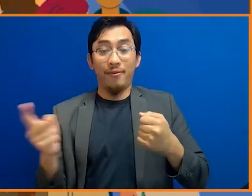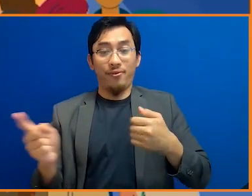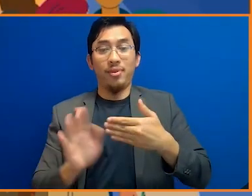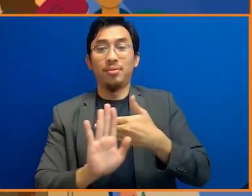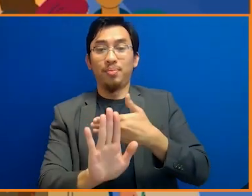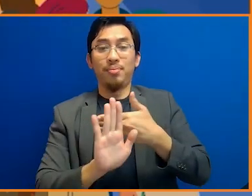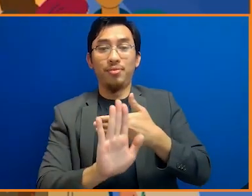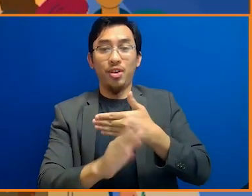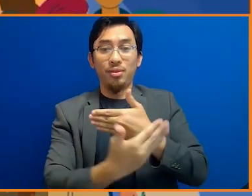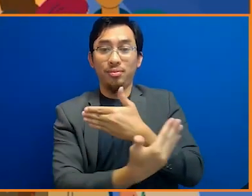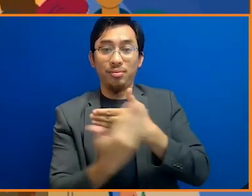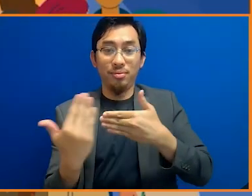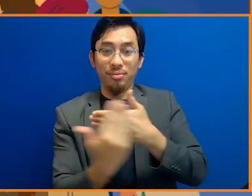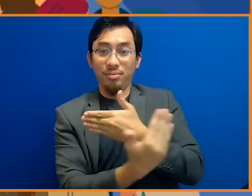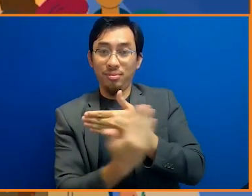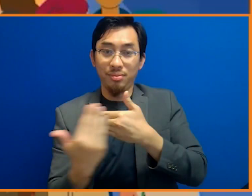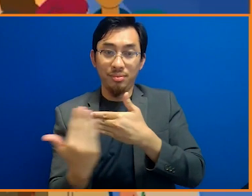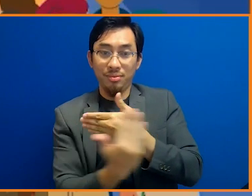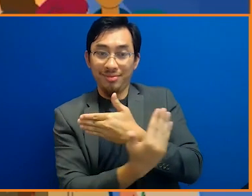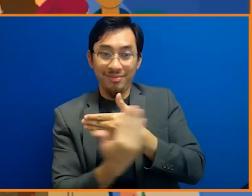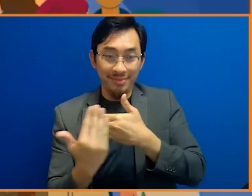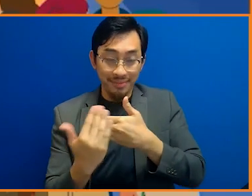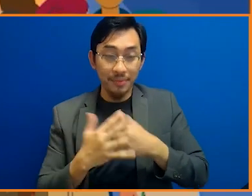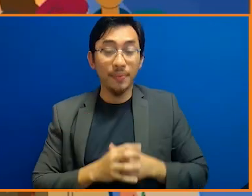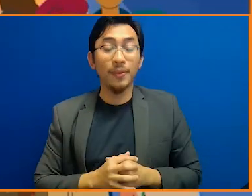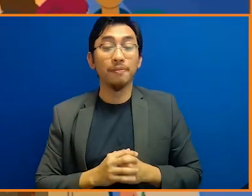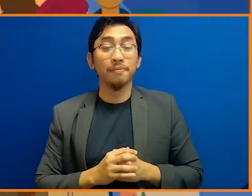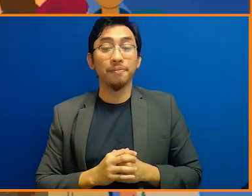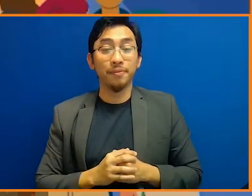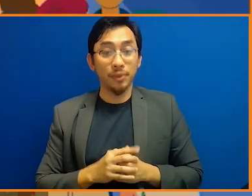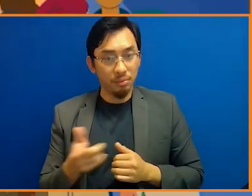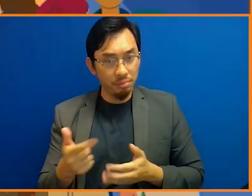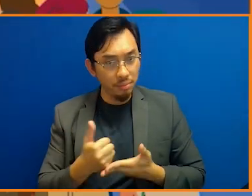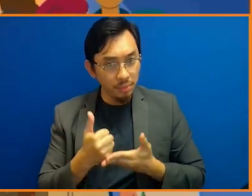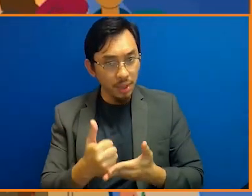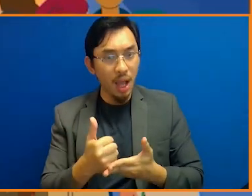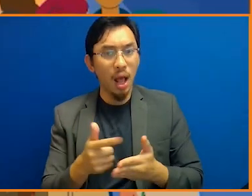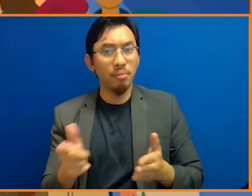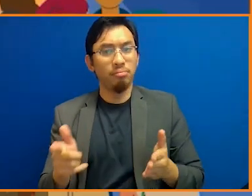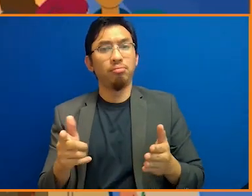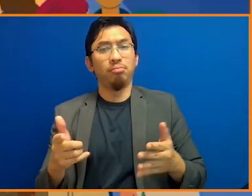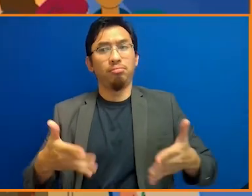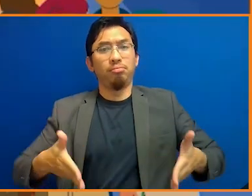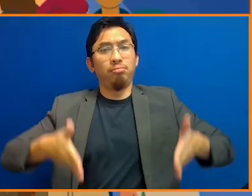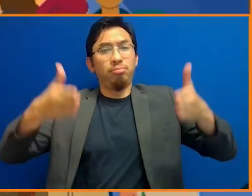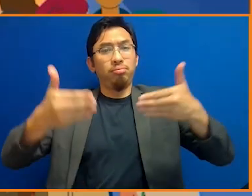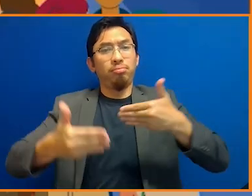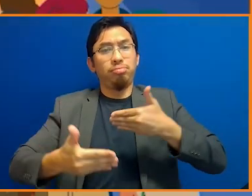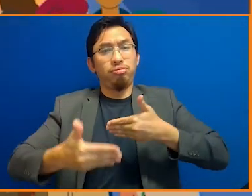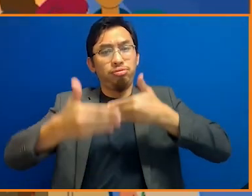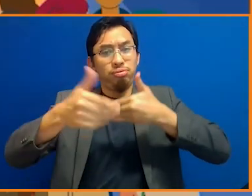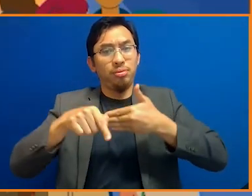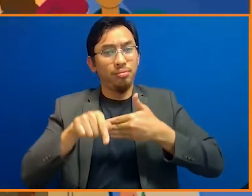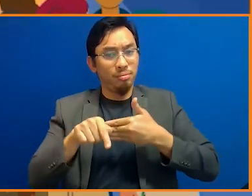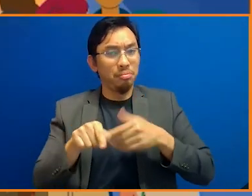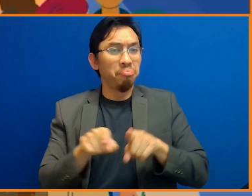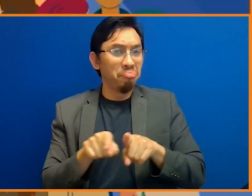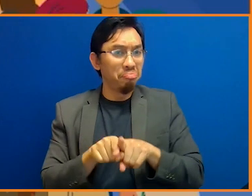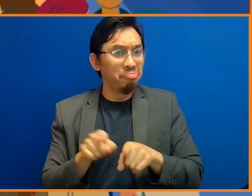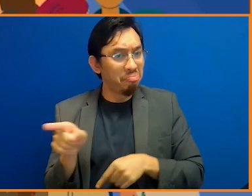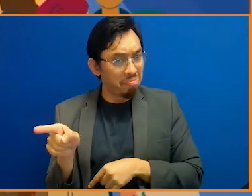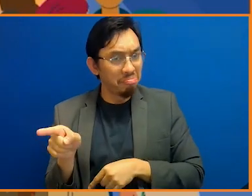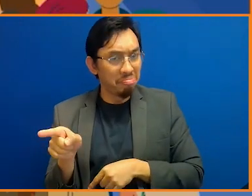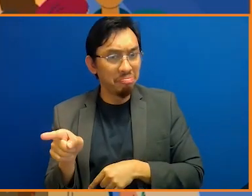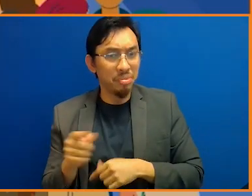act at the building front, and because of the buoyancy, it's helped to pull the building out